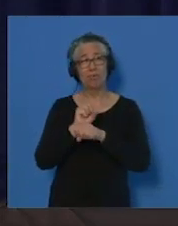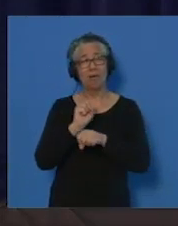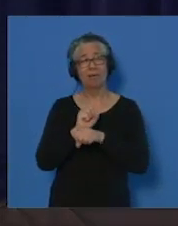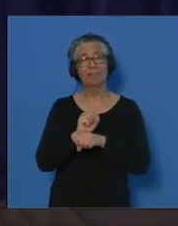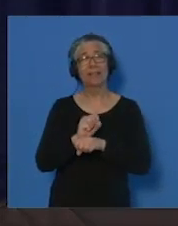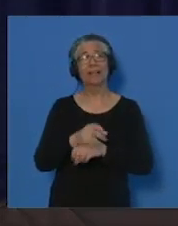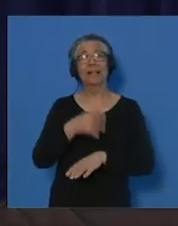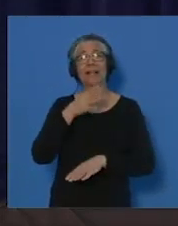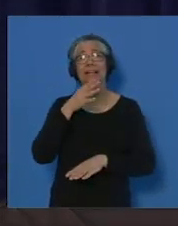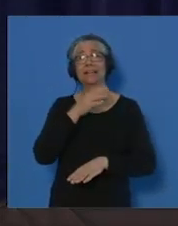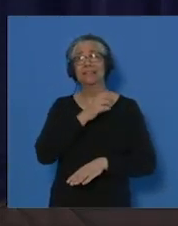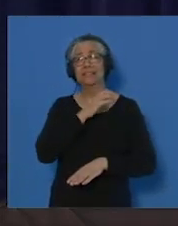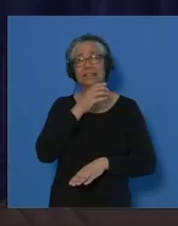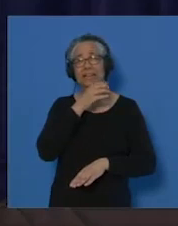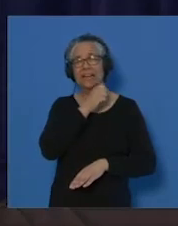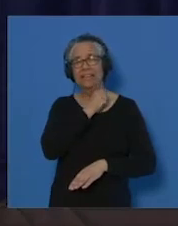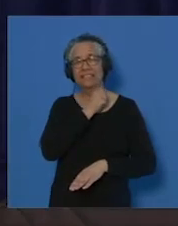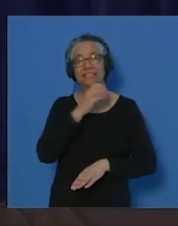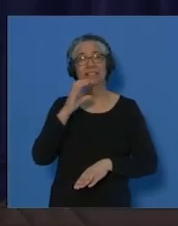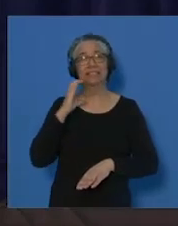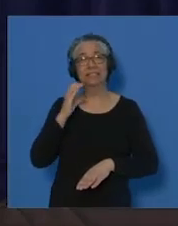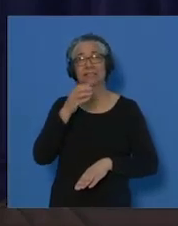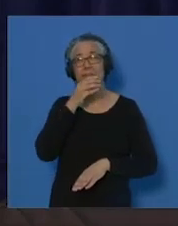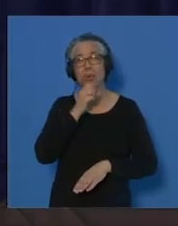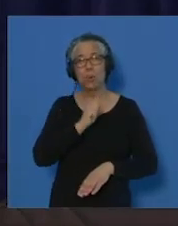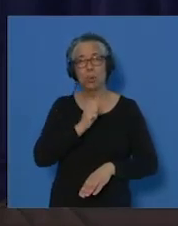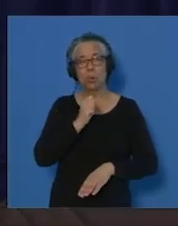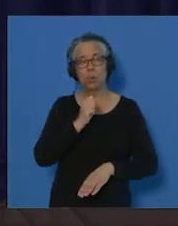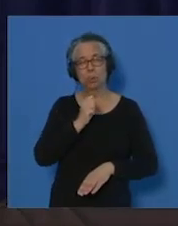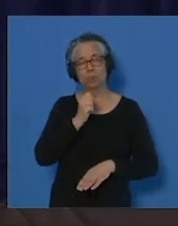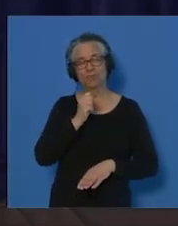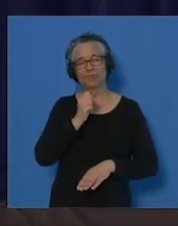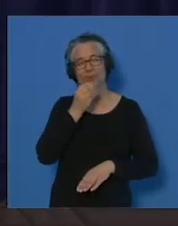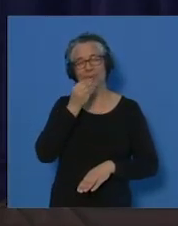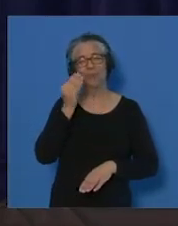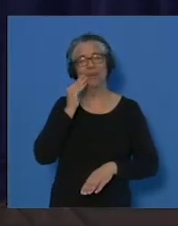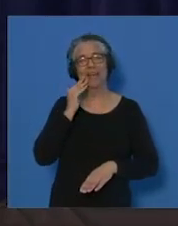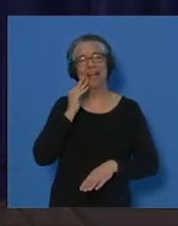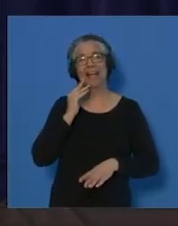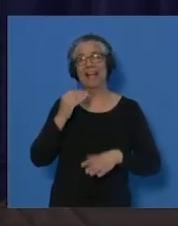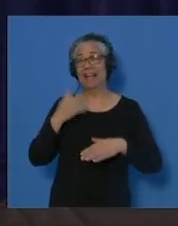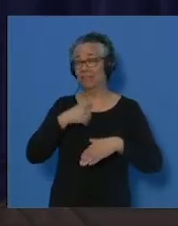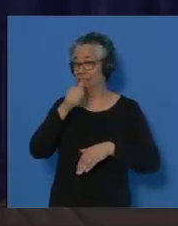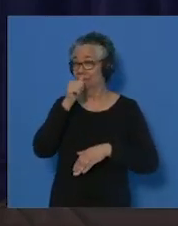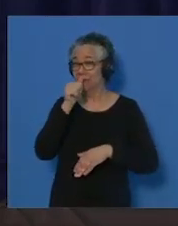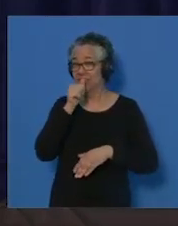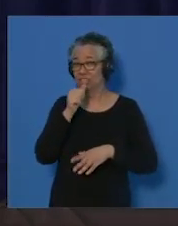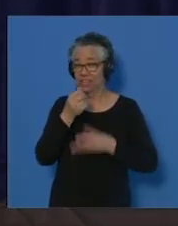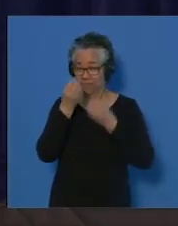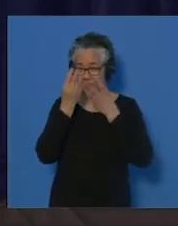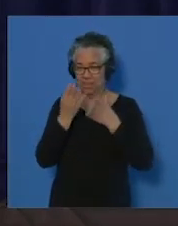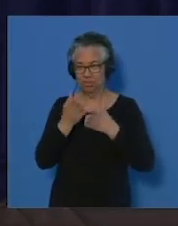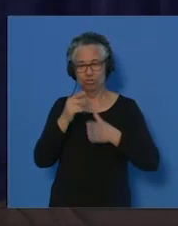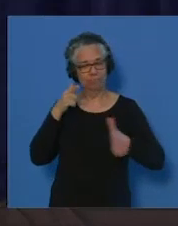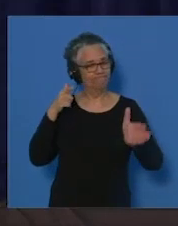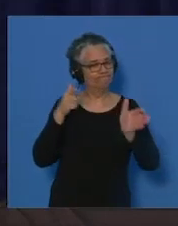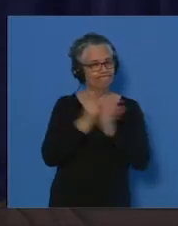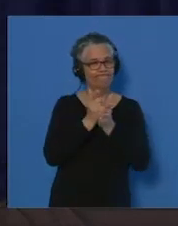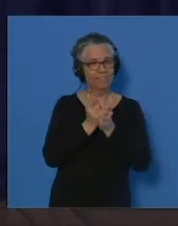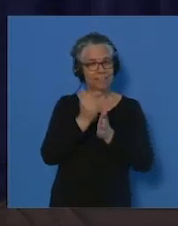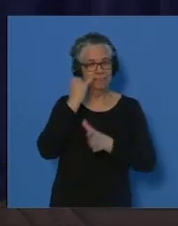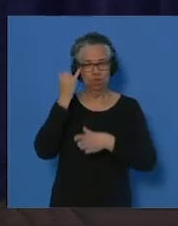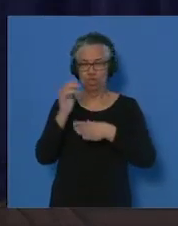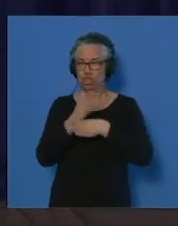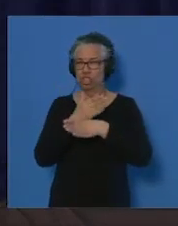home and have access to patient information, you are in breach of confidentiality agreements by sharing